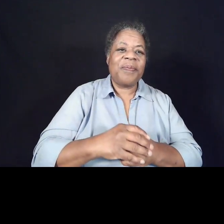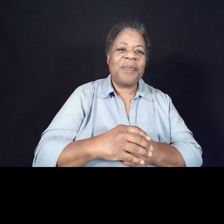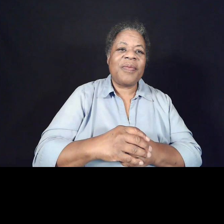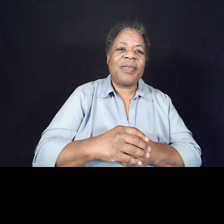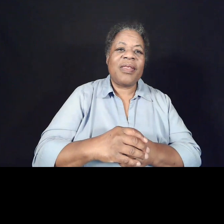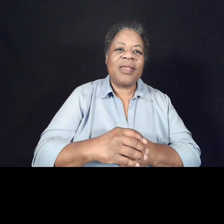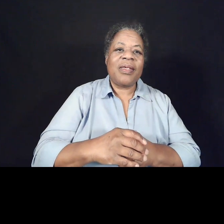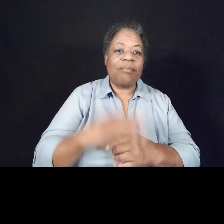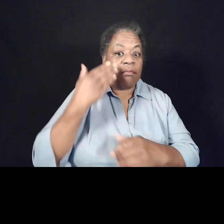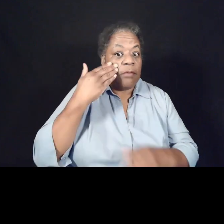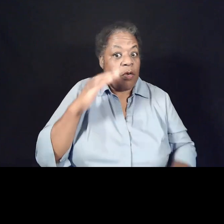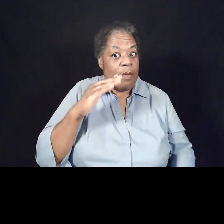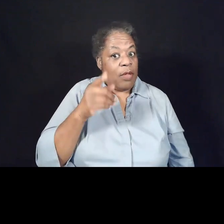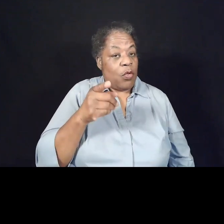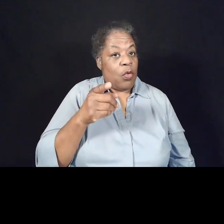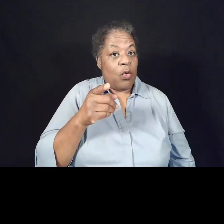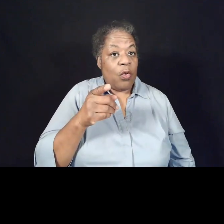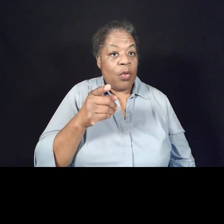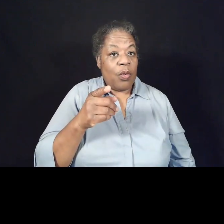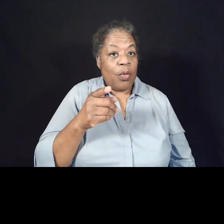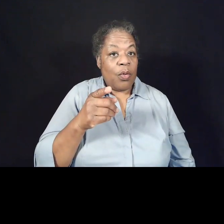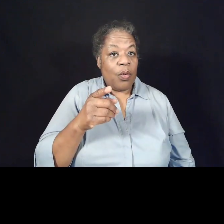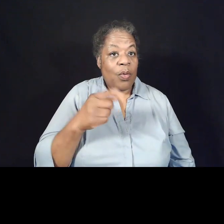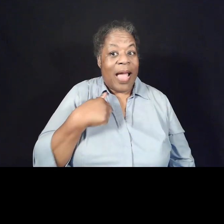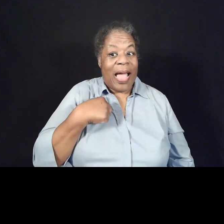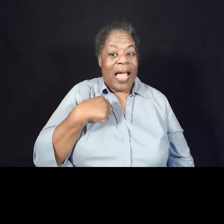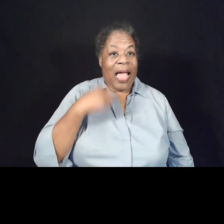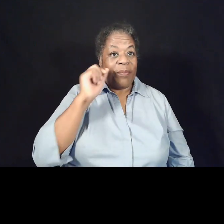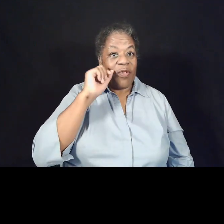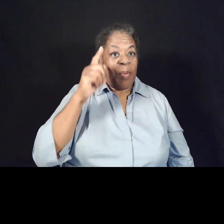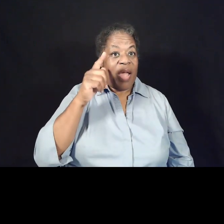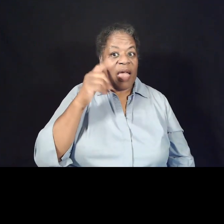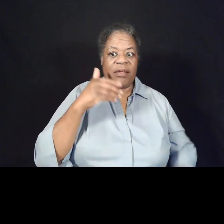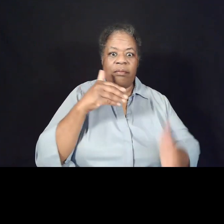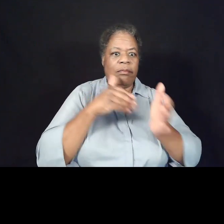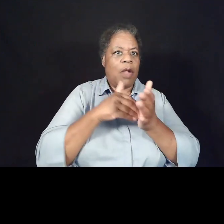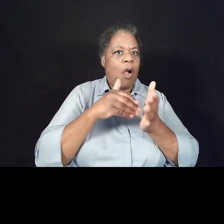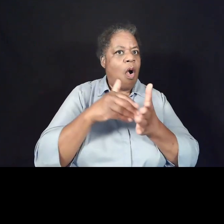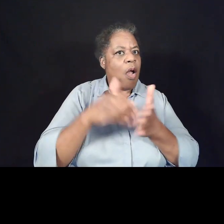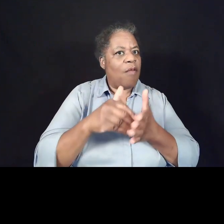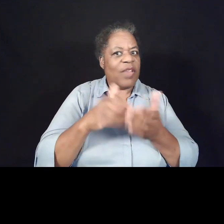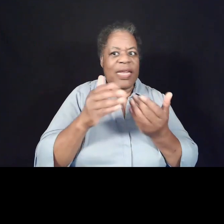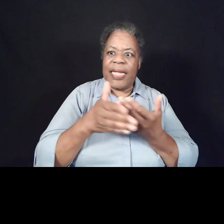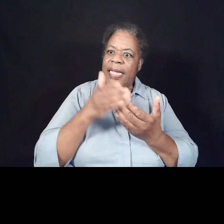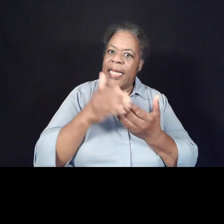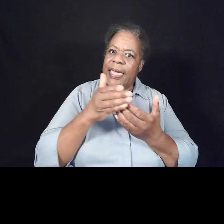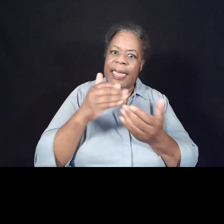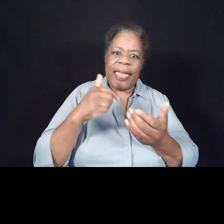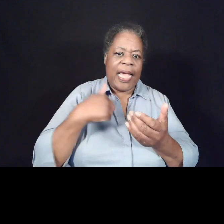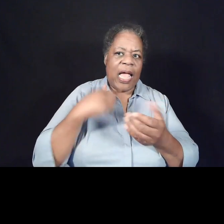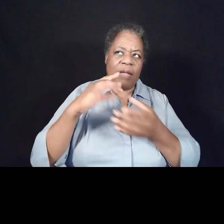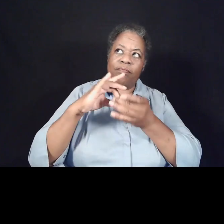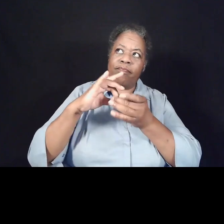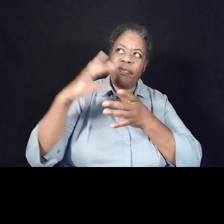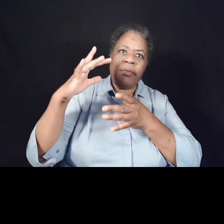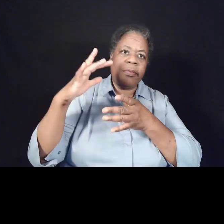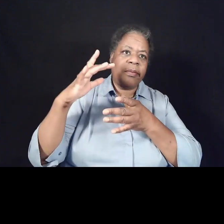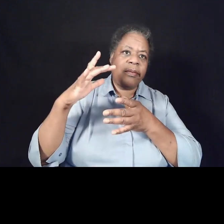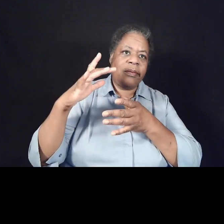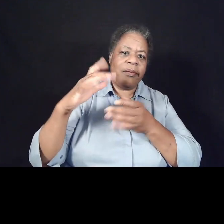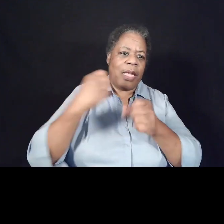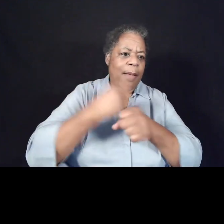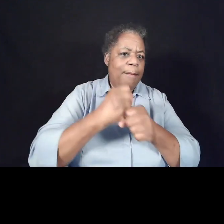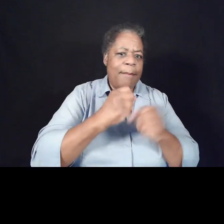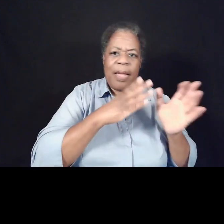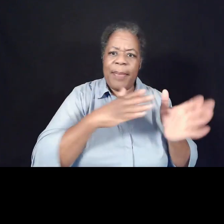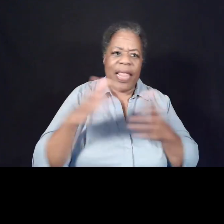I don't know about you, but I'm surprised how often and easily I do that. Make plans,